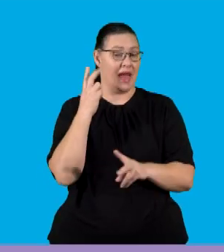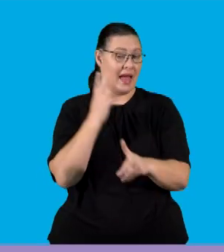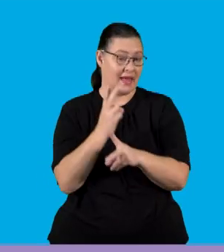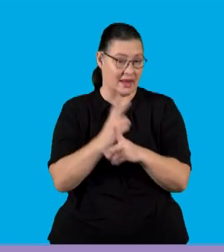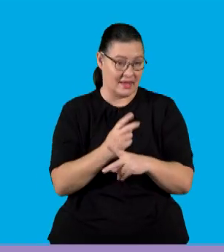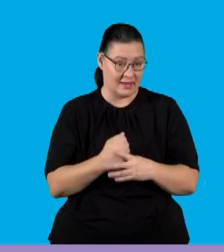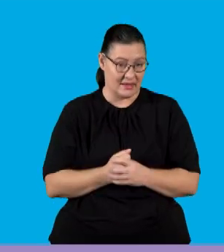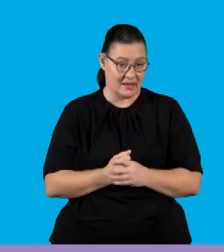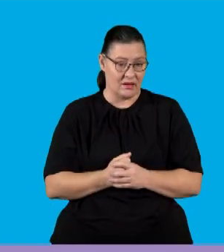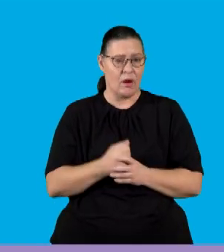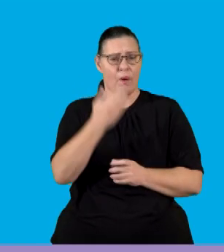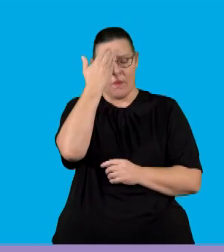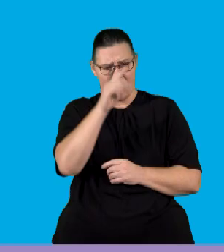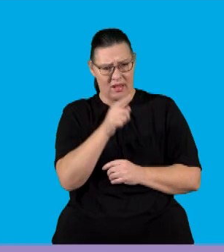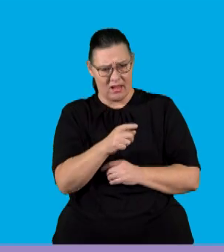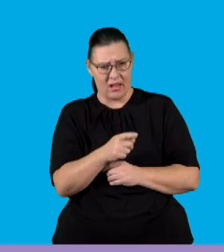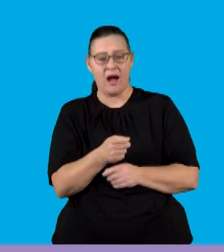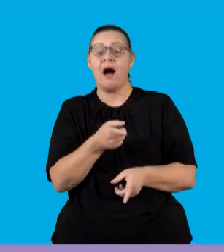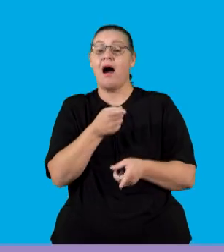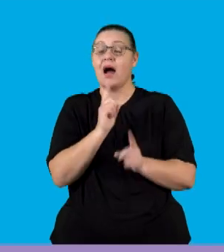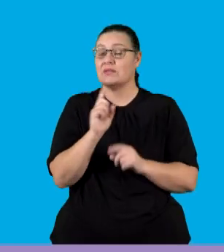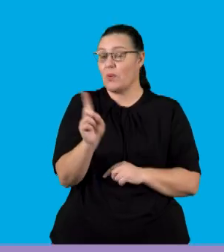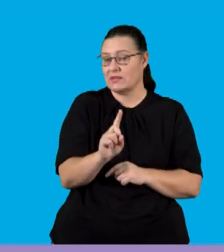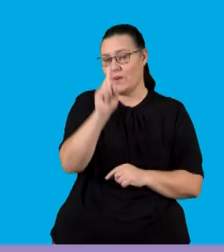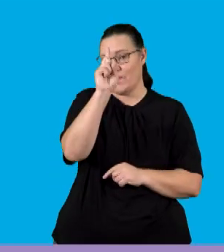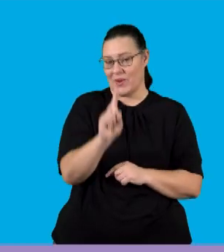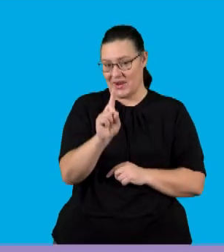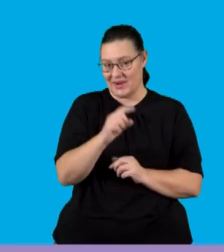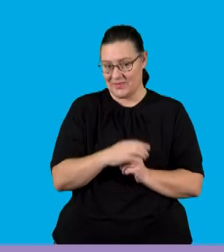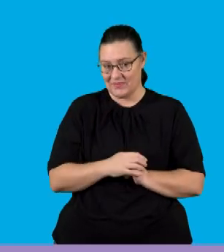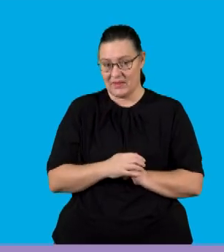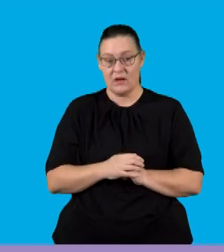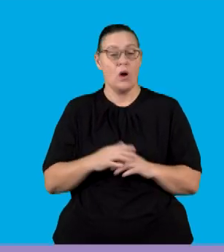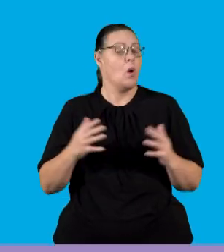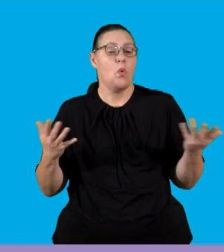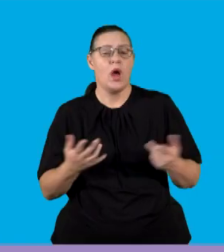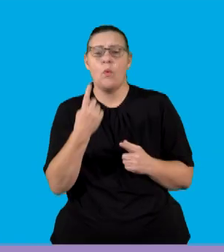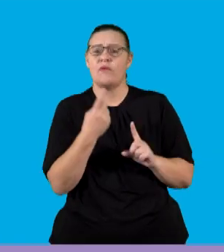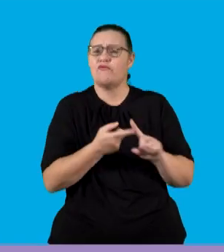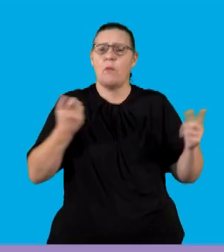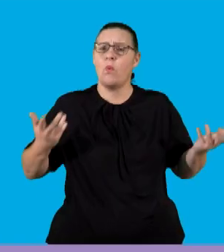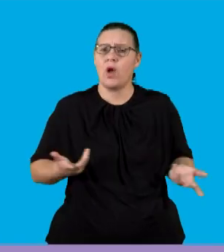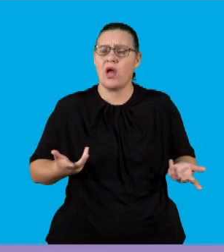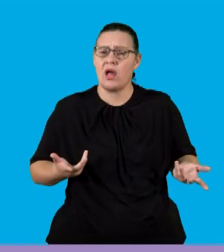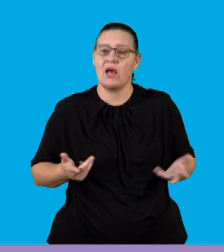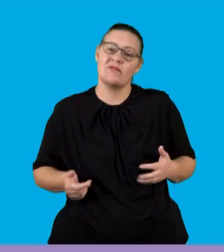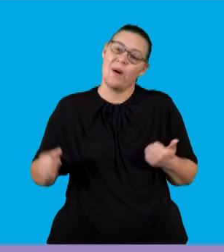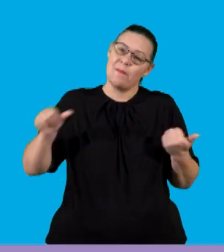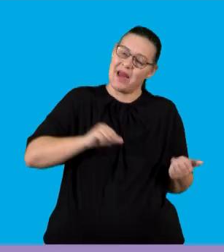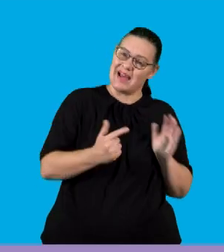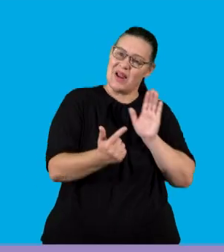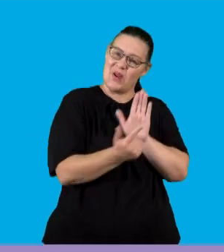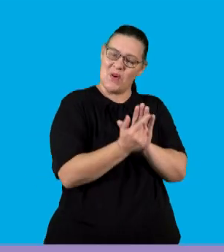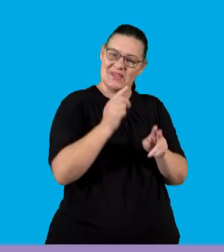again, and we know that that is going to give us an answer of 1. Now, where does that 1 come from? If we go back to that second law